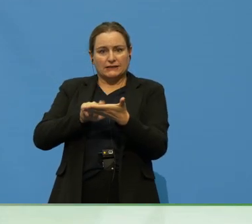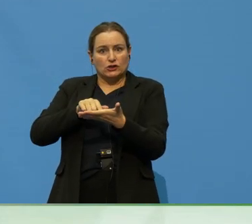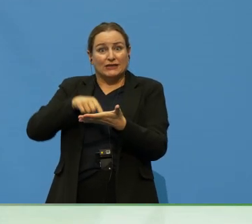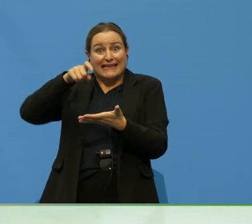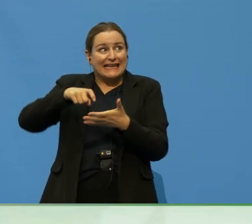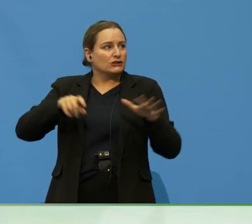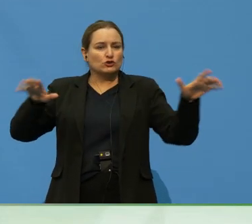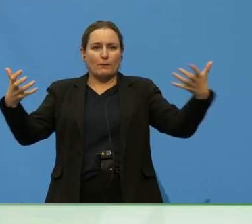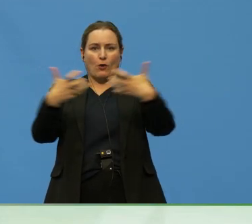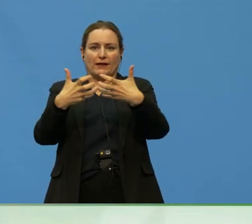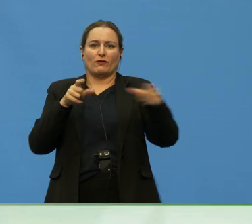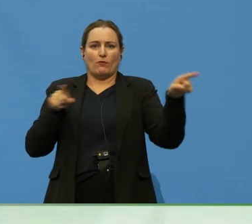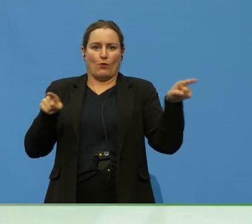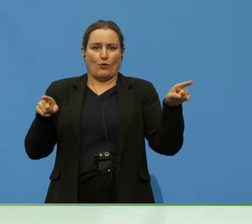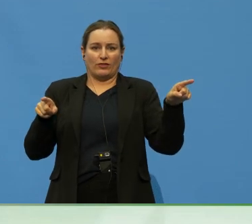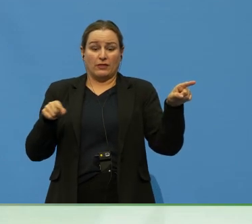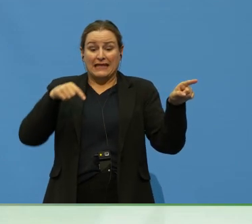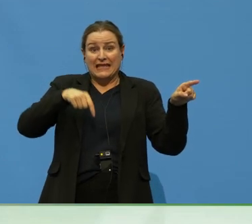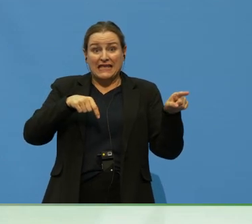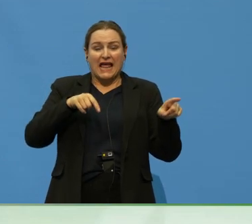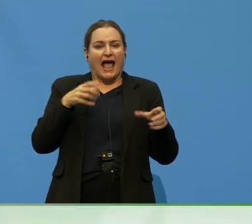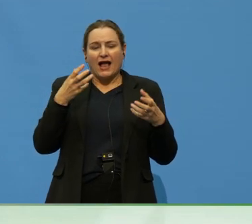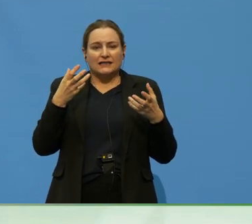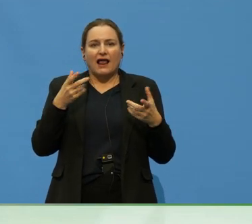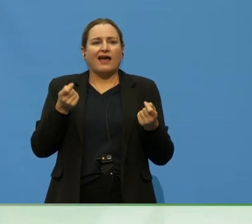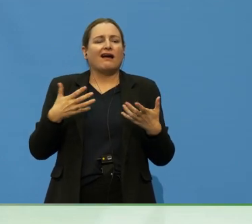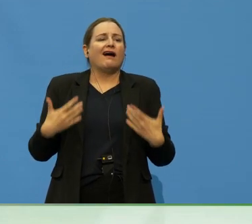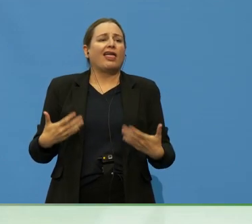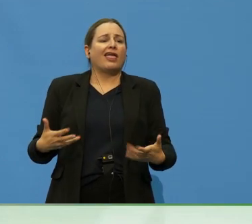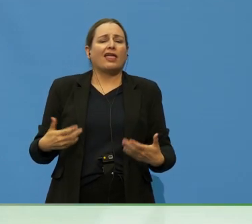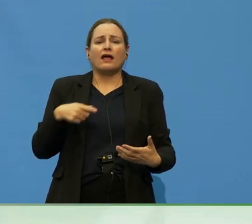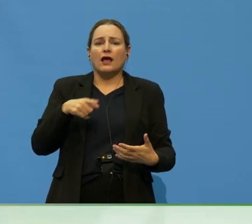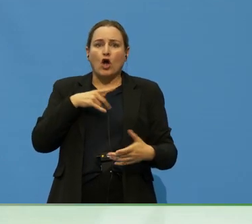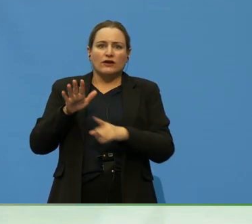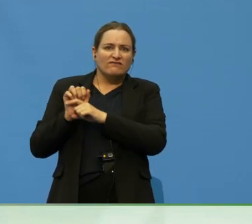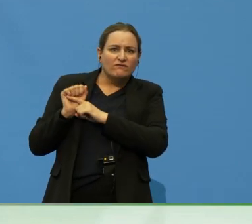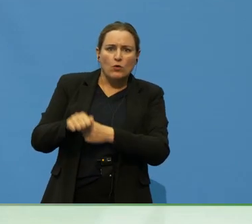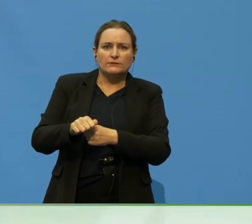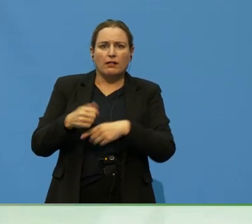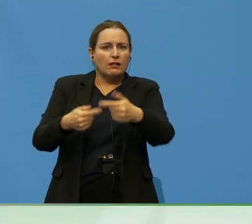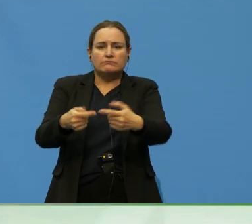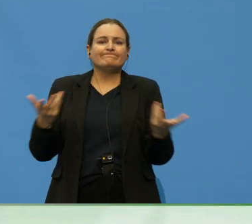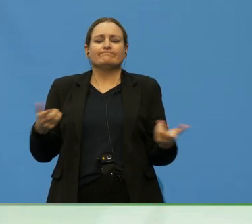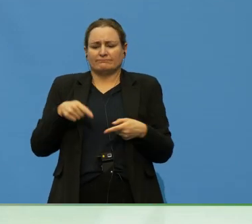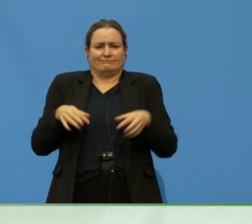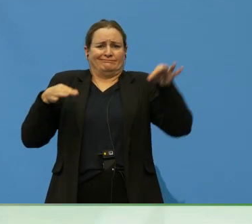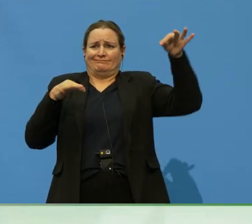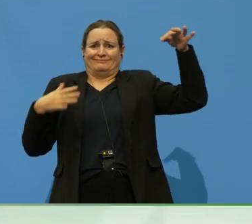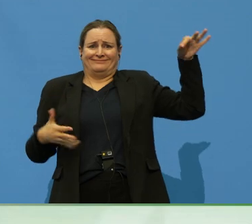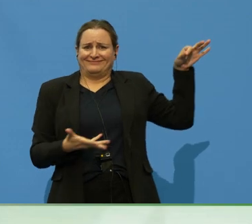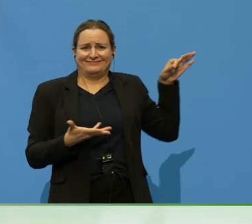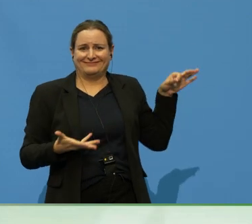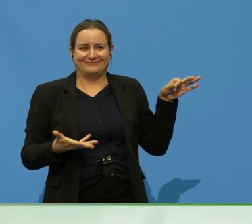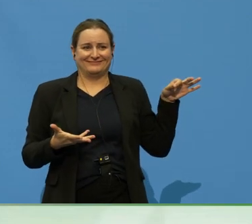disabilities, and unless it's got teeth, it won't be credible. When we brought 60 companies together in the UK in an alliance with